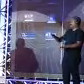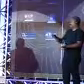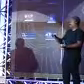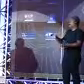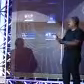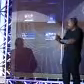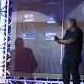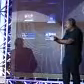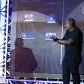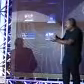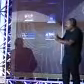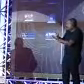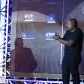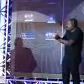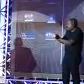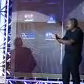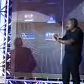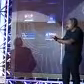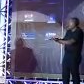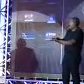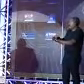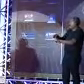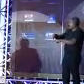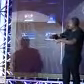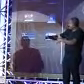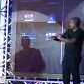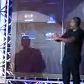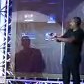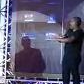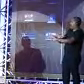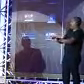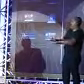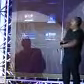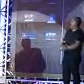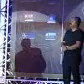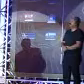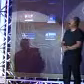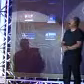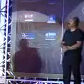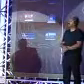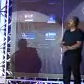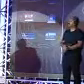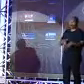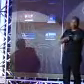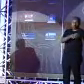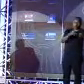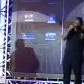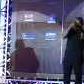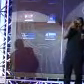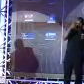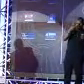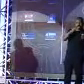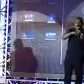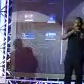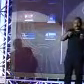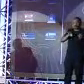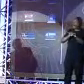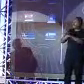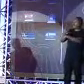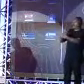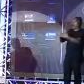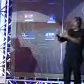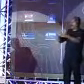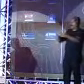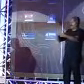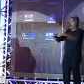social system with the skills fulfilling society's own needs, which